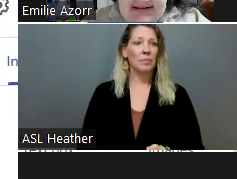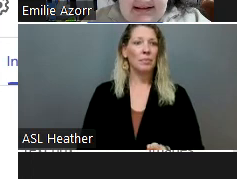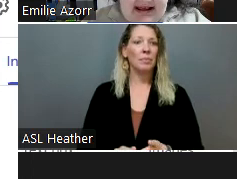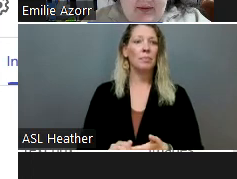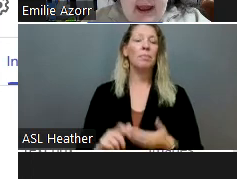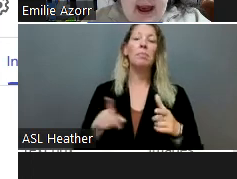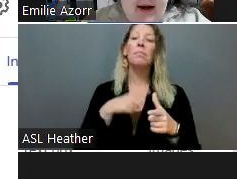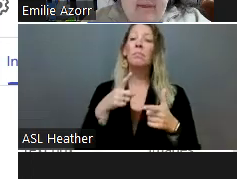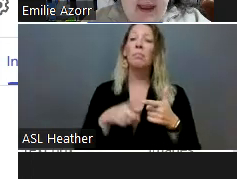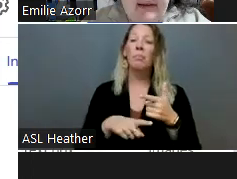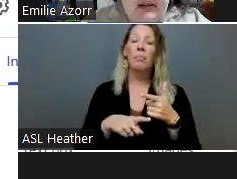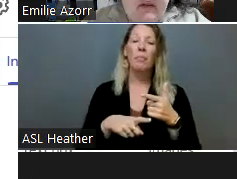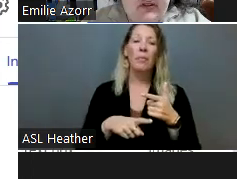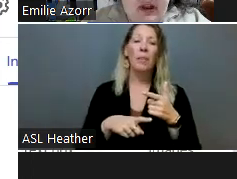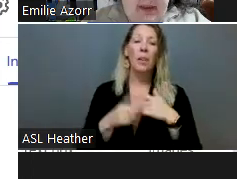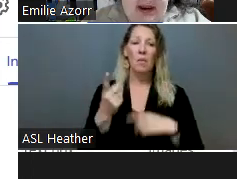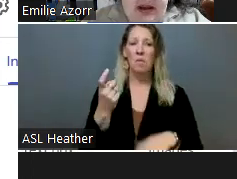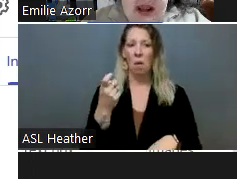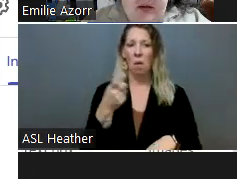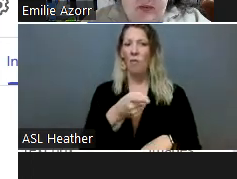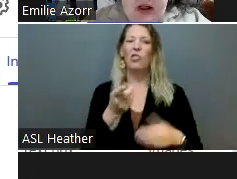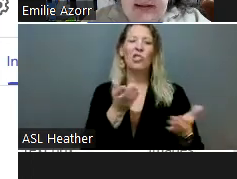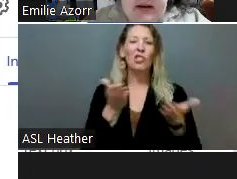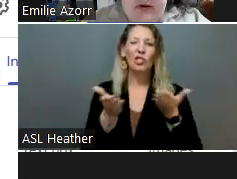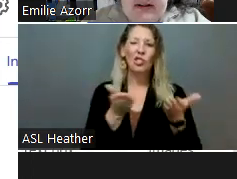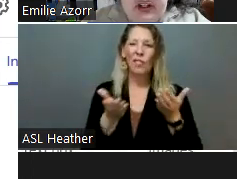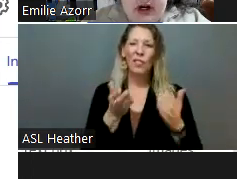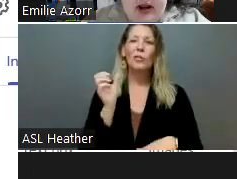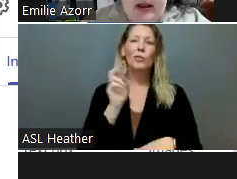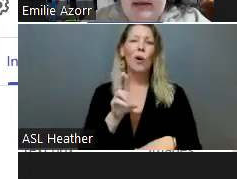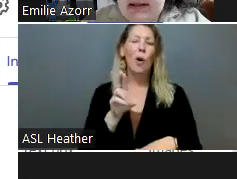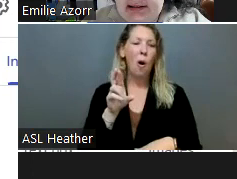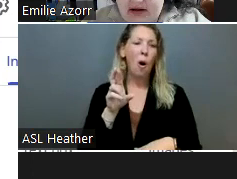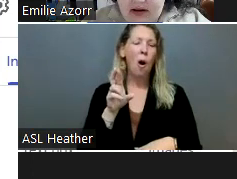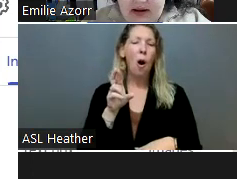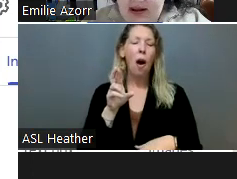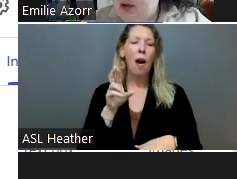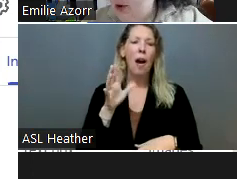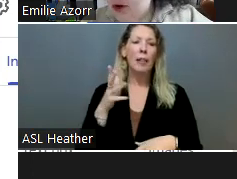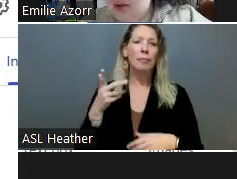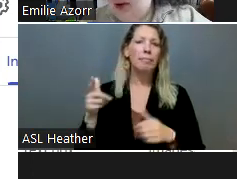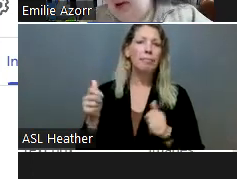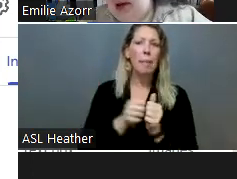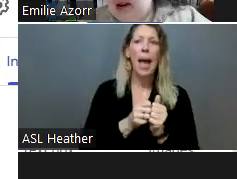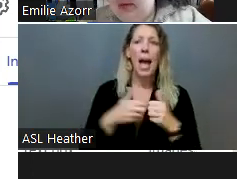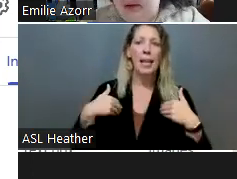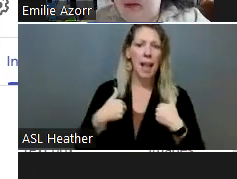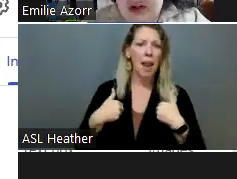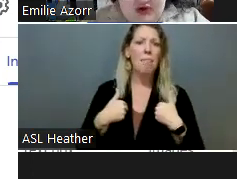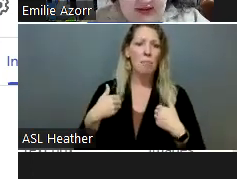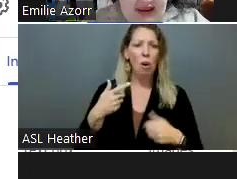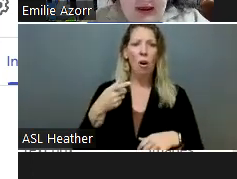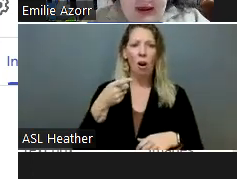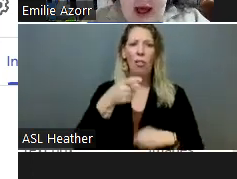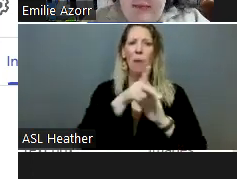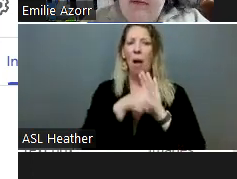And then lastly, we have a service or companion animal policy and procedure that's still in the works, but it'll be done